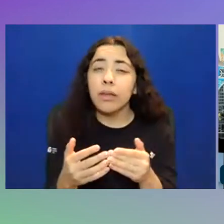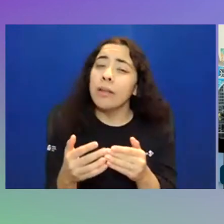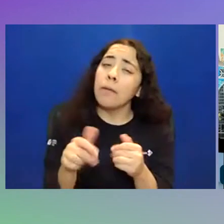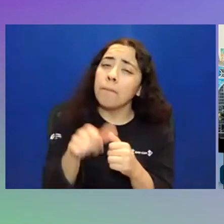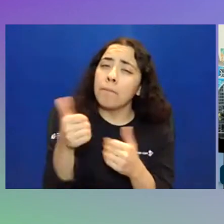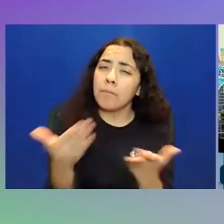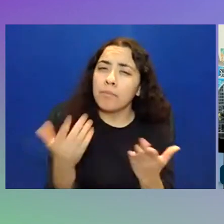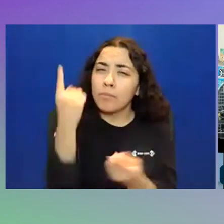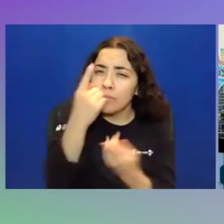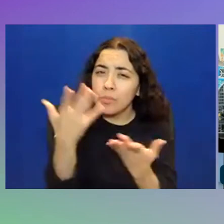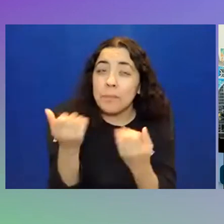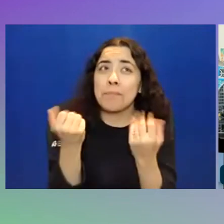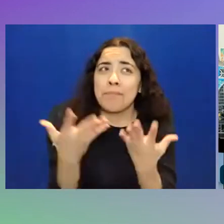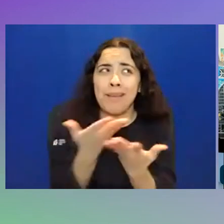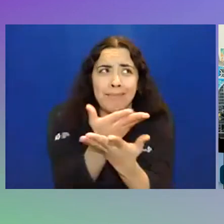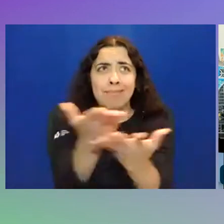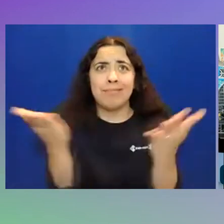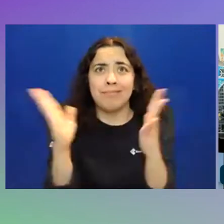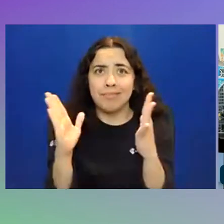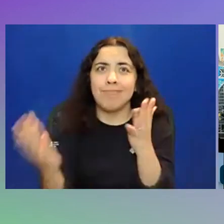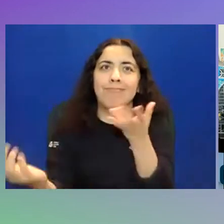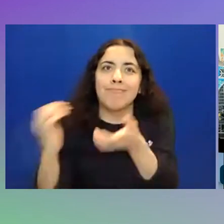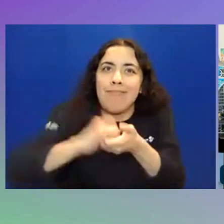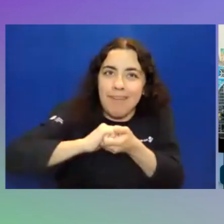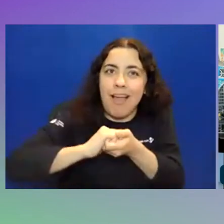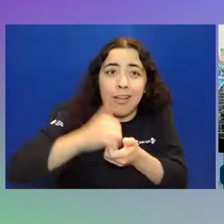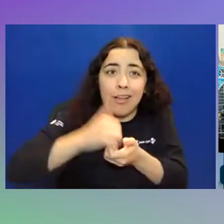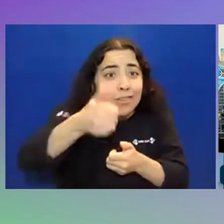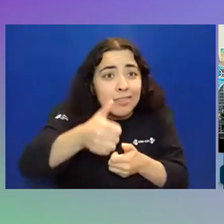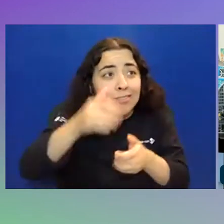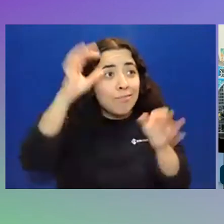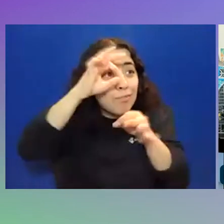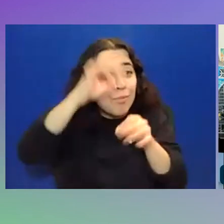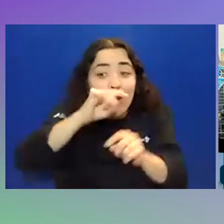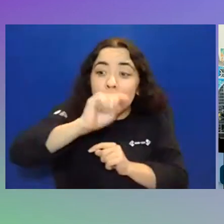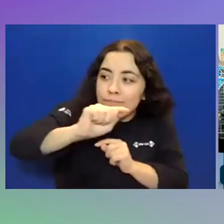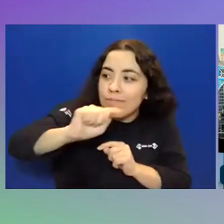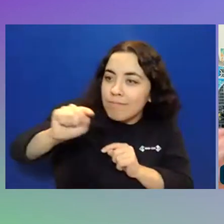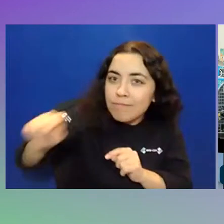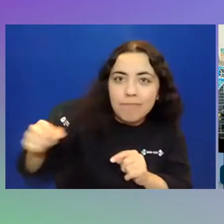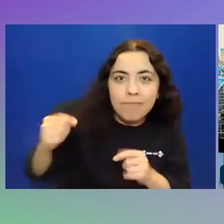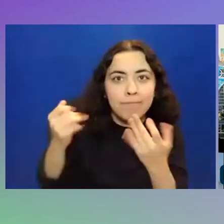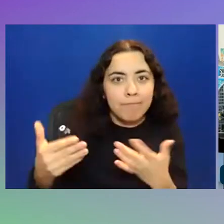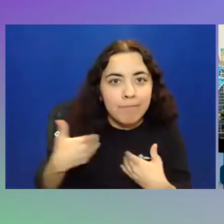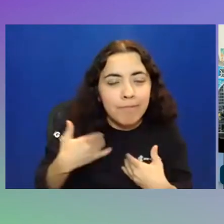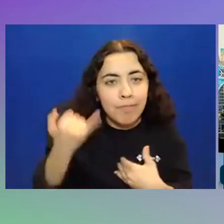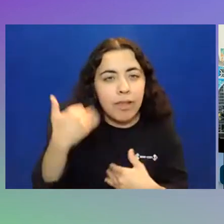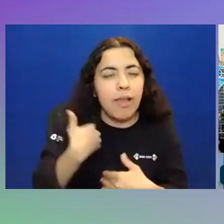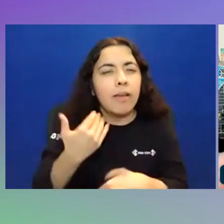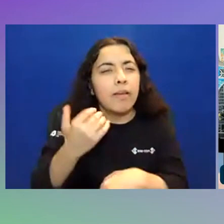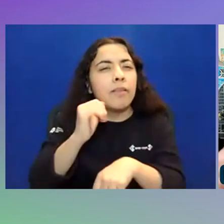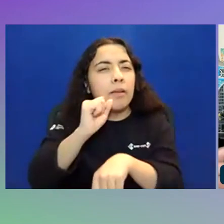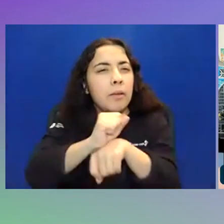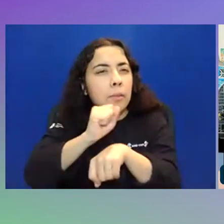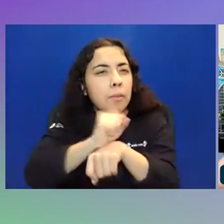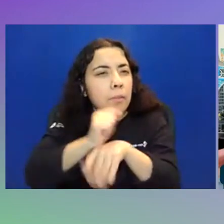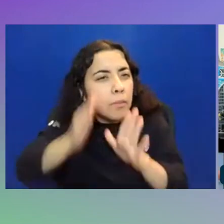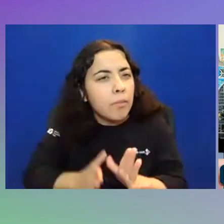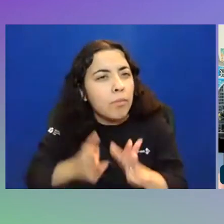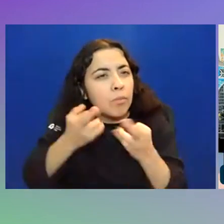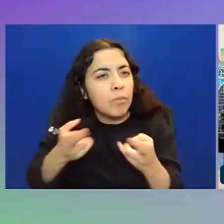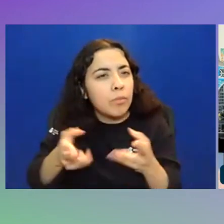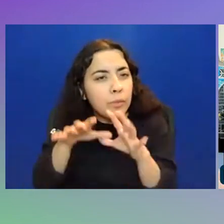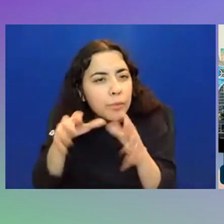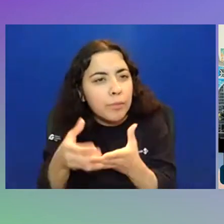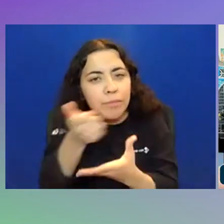there's a lot of allies out there in your organization that you don't know about. And so engaging with, if you have like employee resource groups or any kind of group